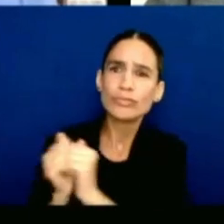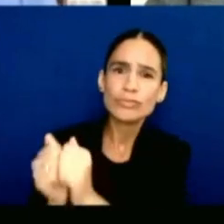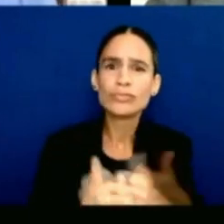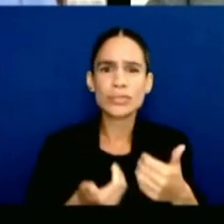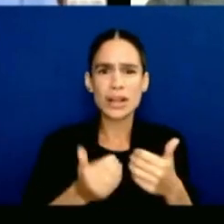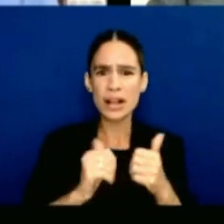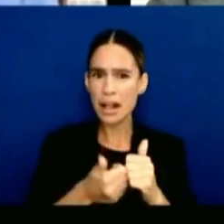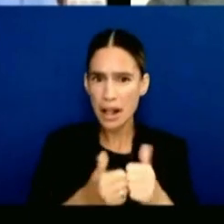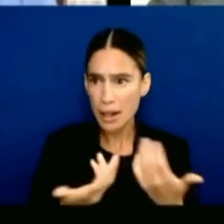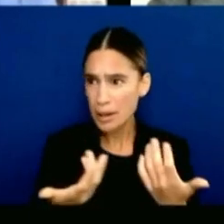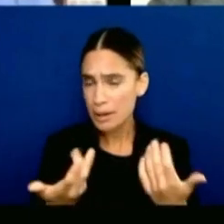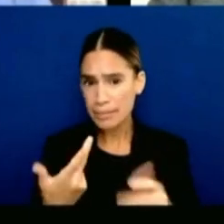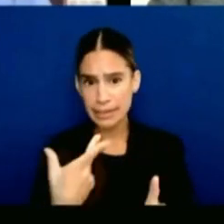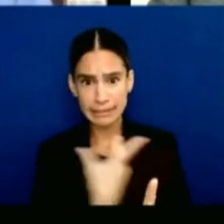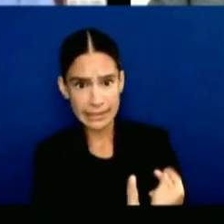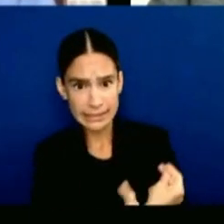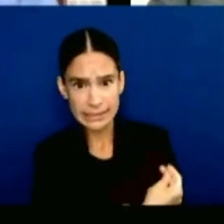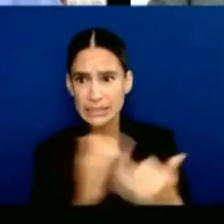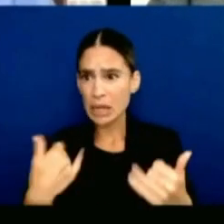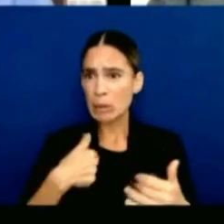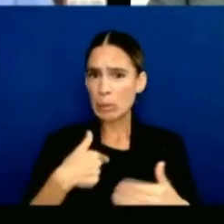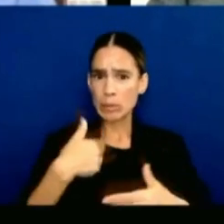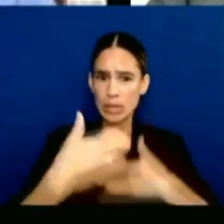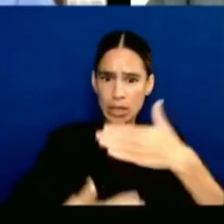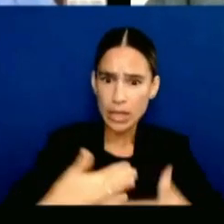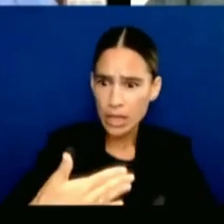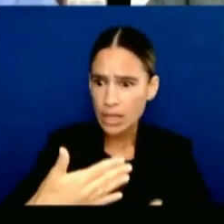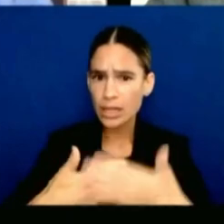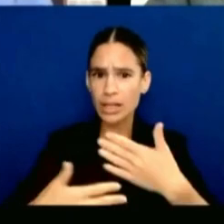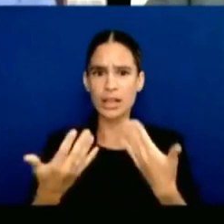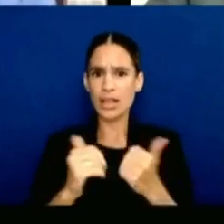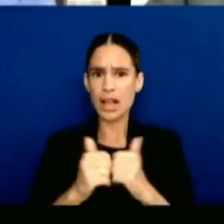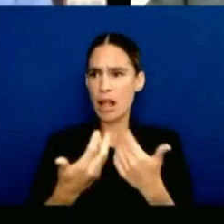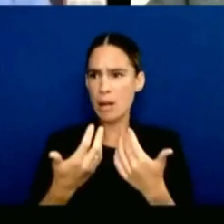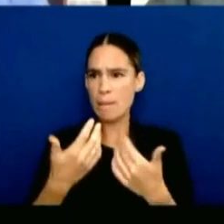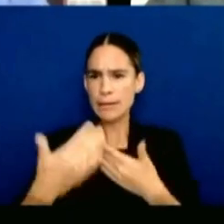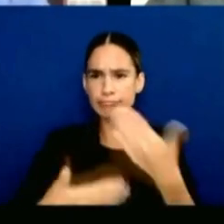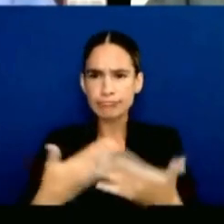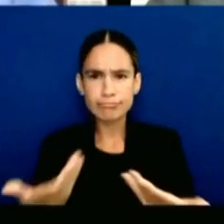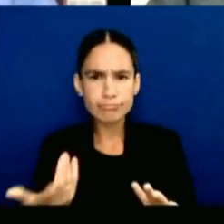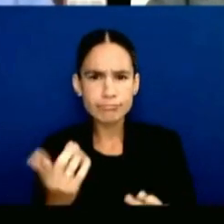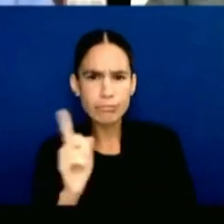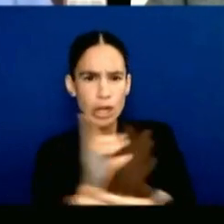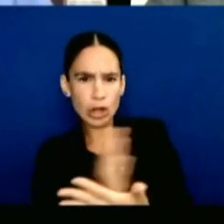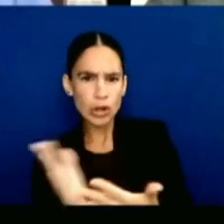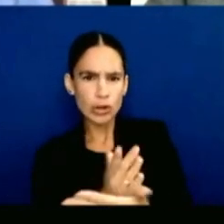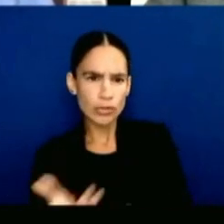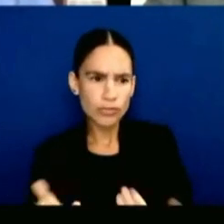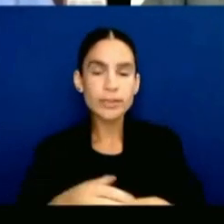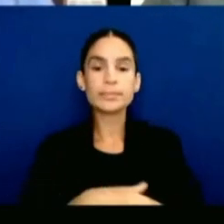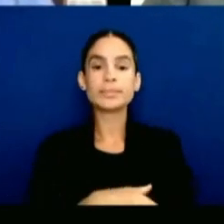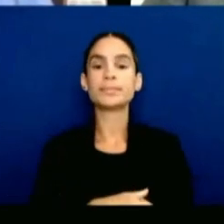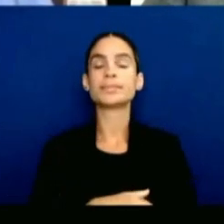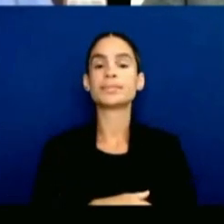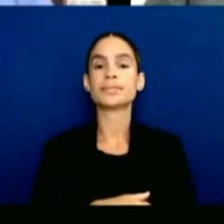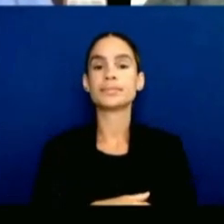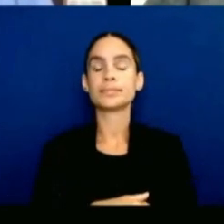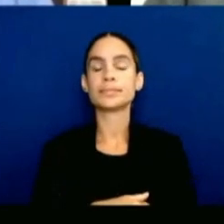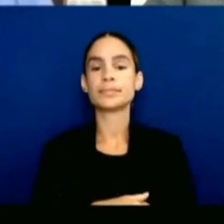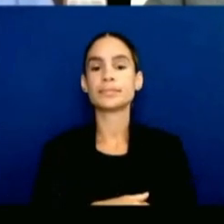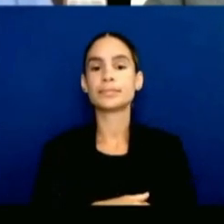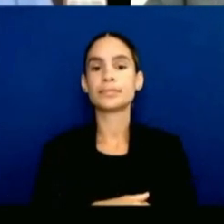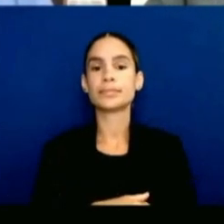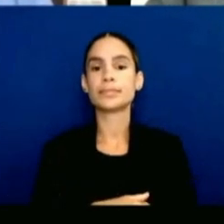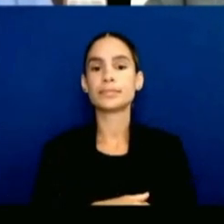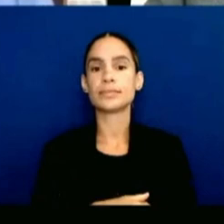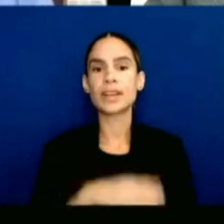have been moving forward at unprecedented speed? But of course, they are full of scientific challenges. Tell us about that. Yeah,